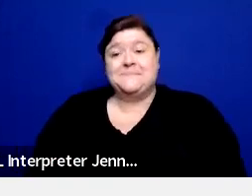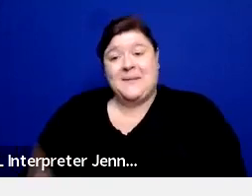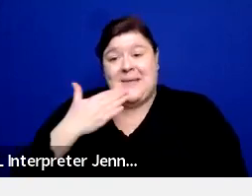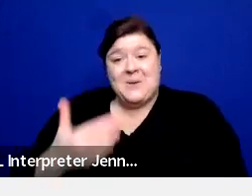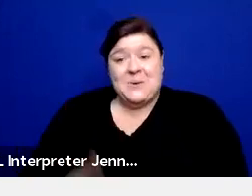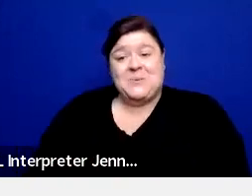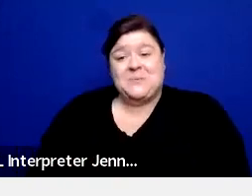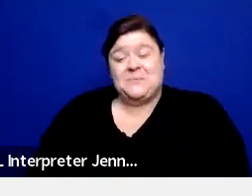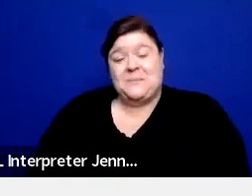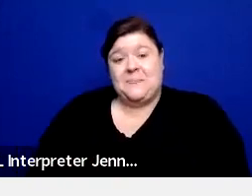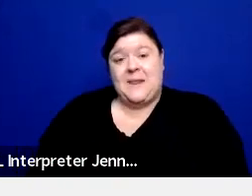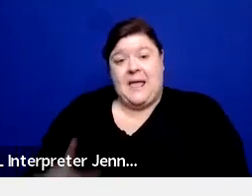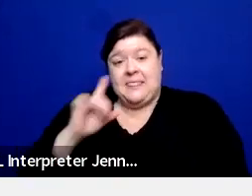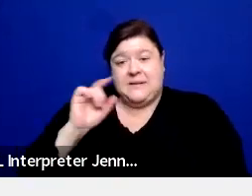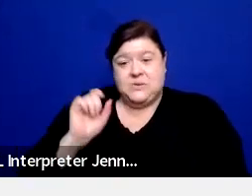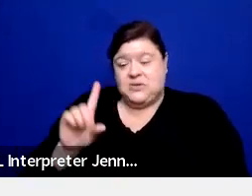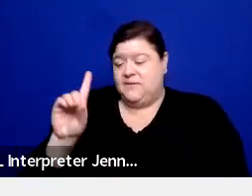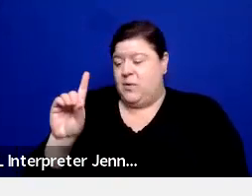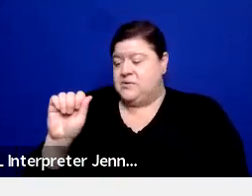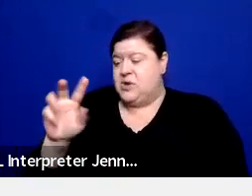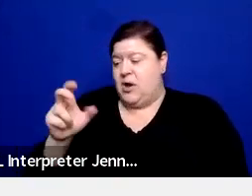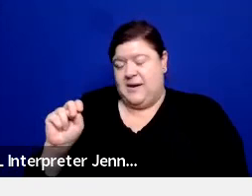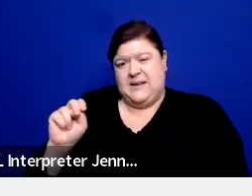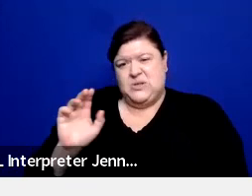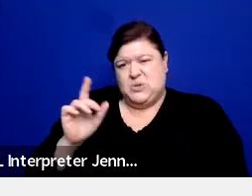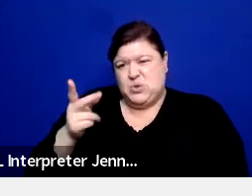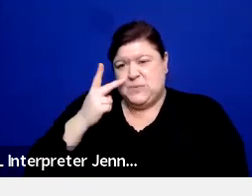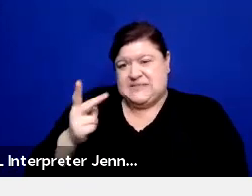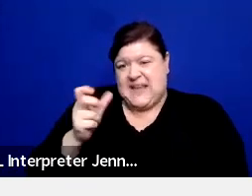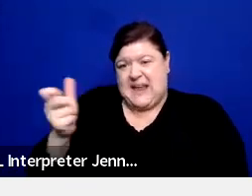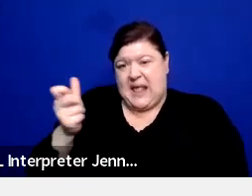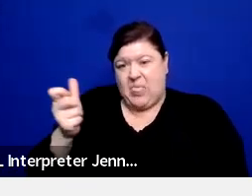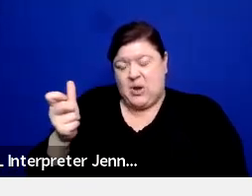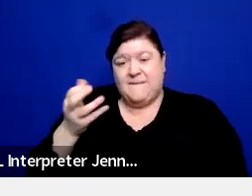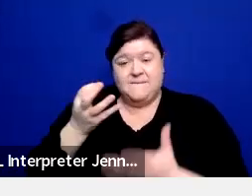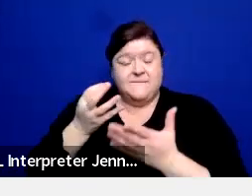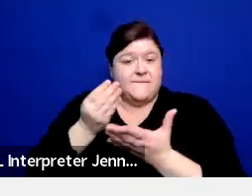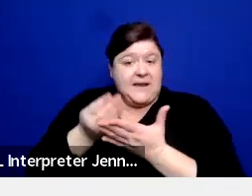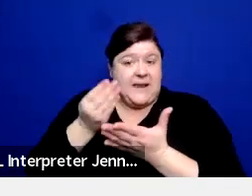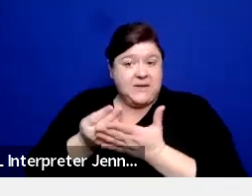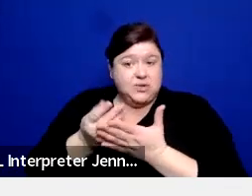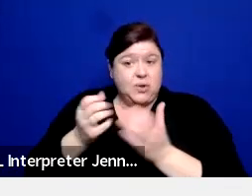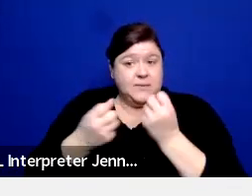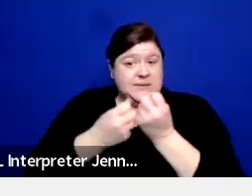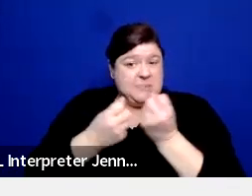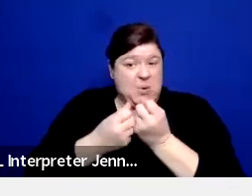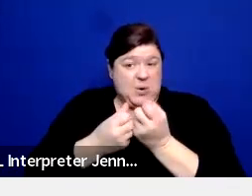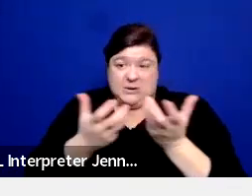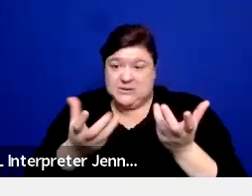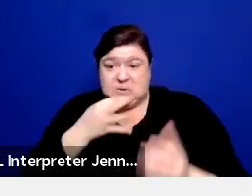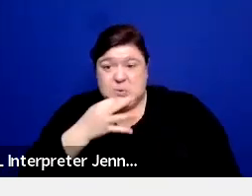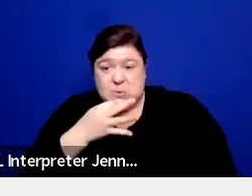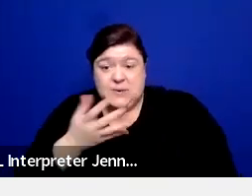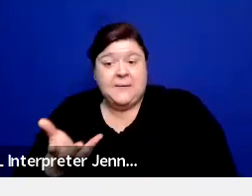Thank you. I think this question is for Dawn. Dawn, do you see any other financial support coming down? You